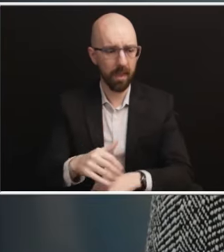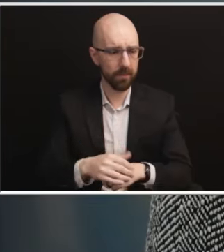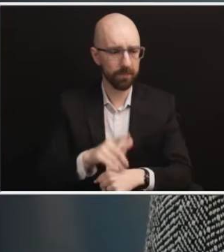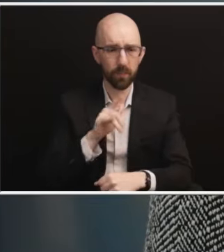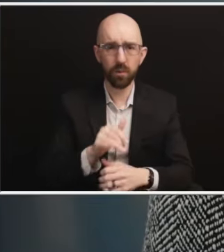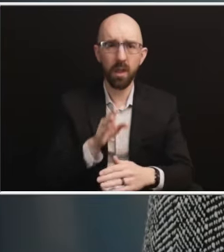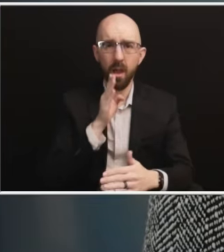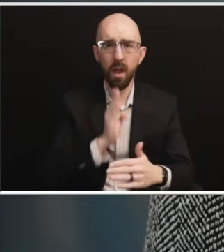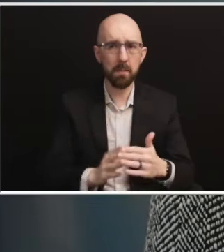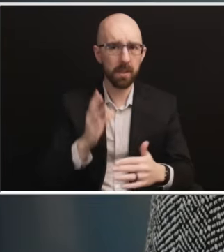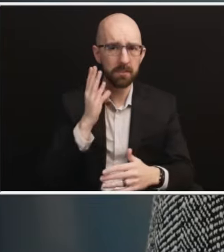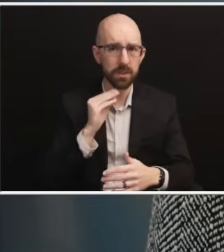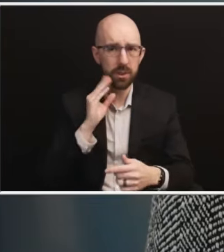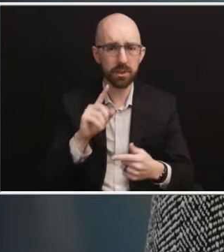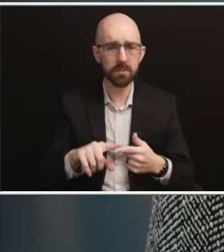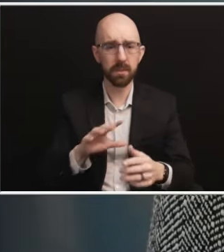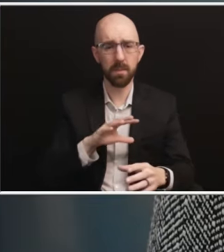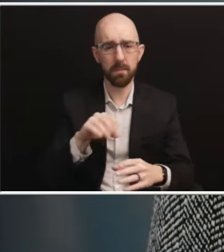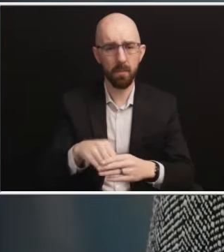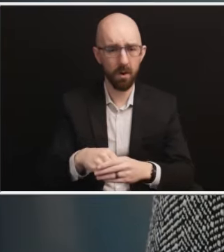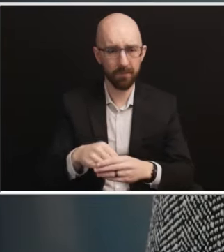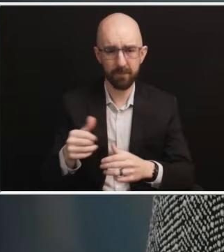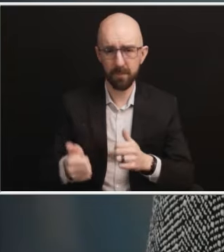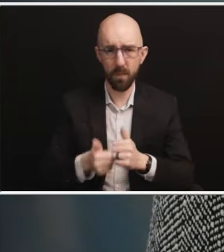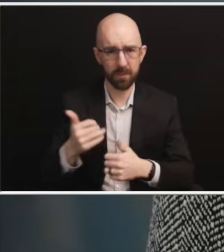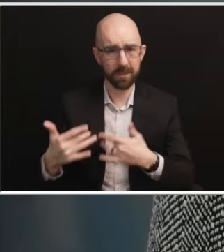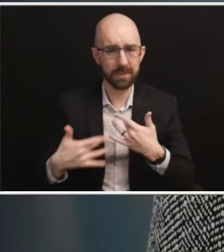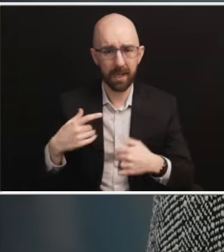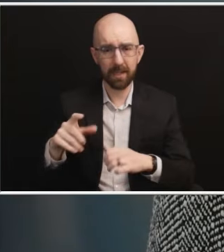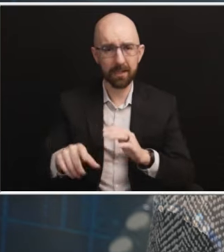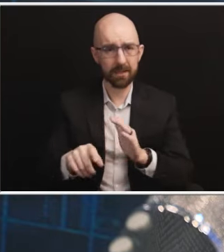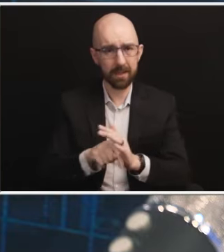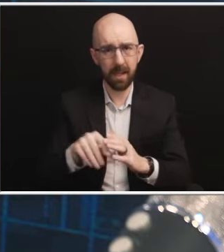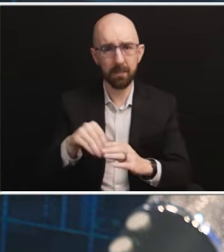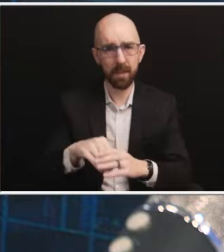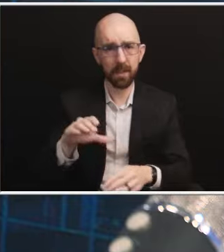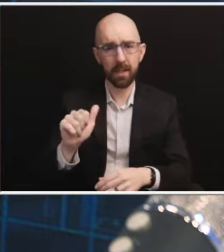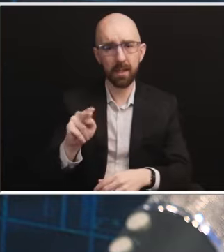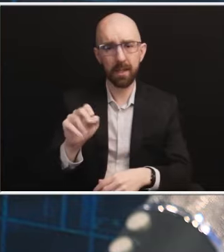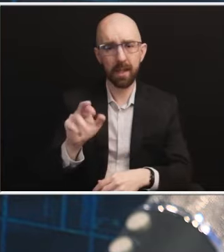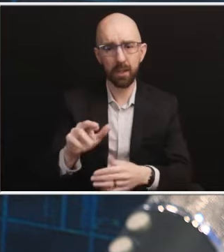part of probably the most exciting time in cancer medicine.